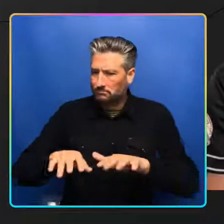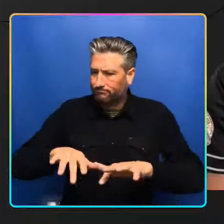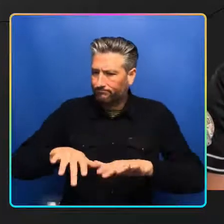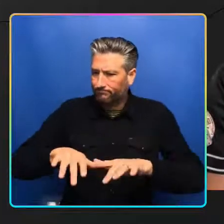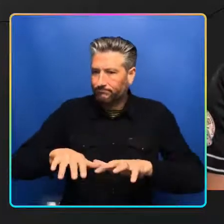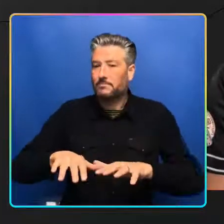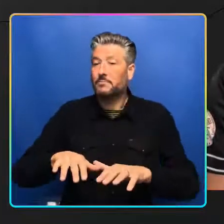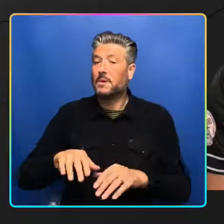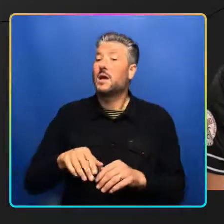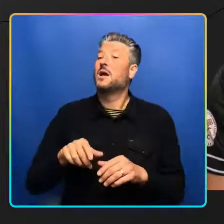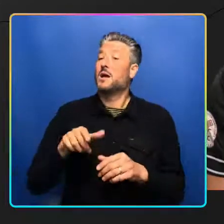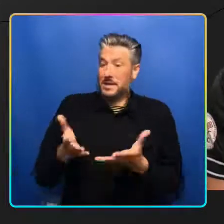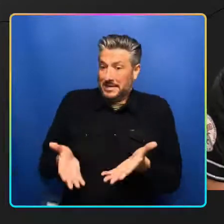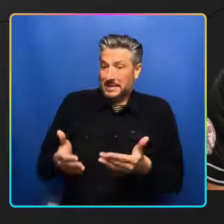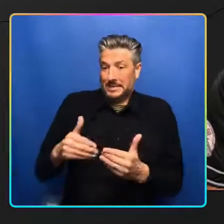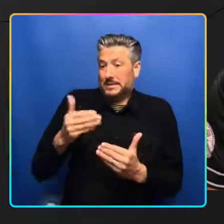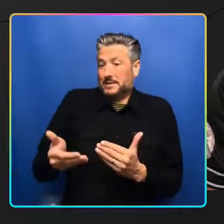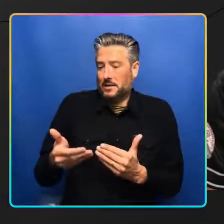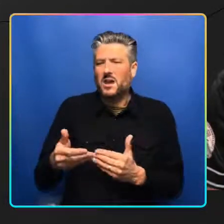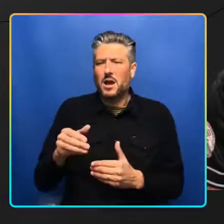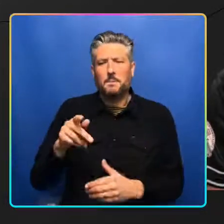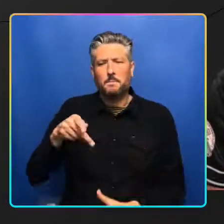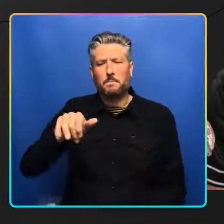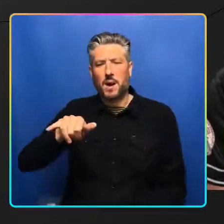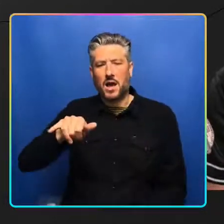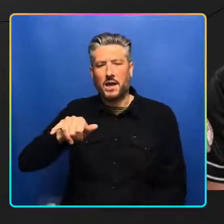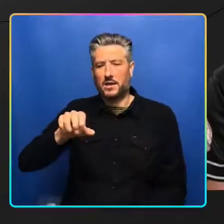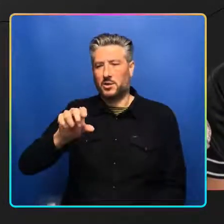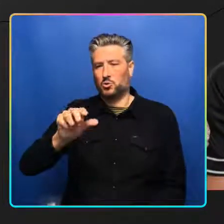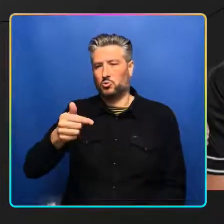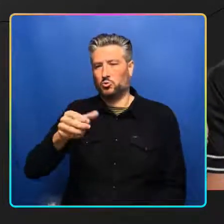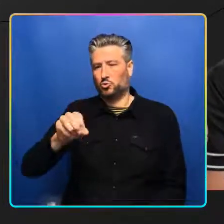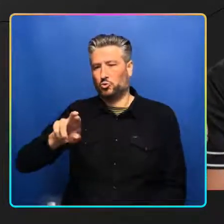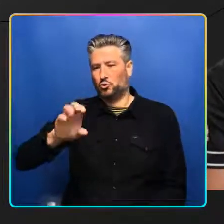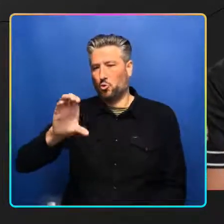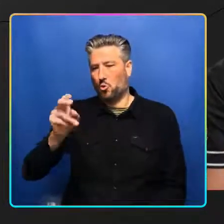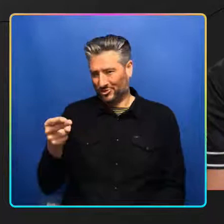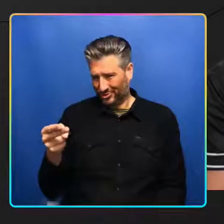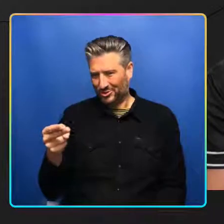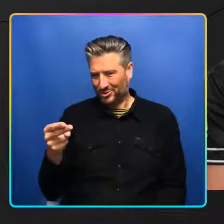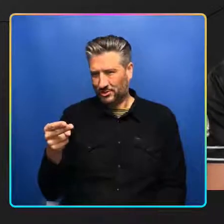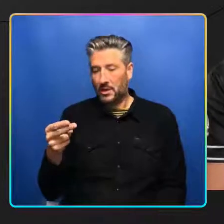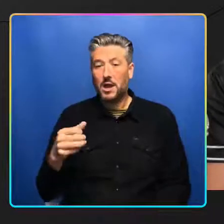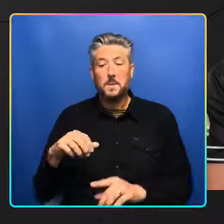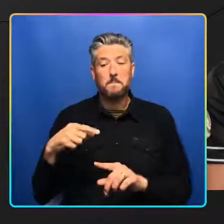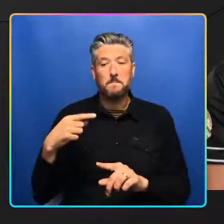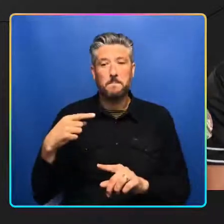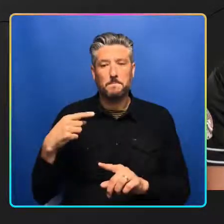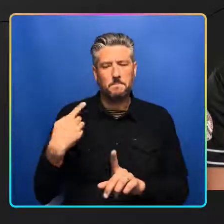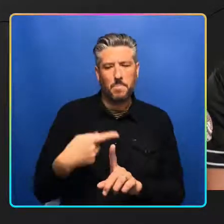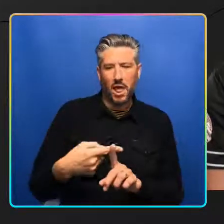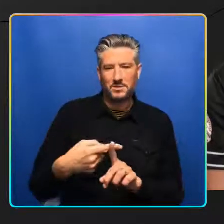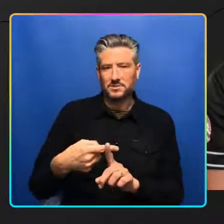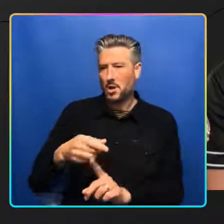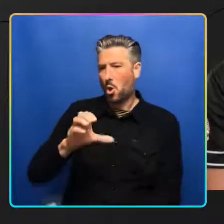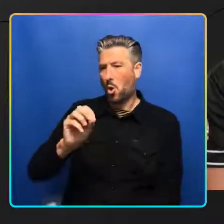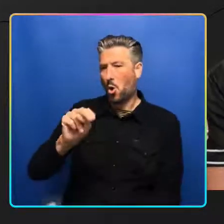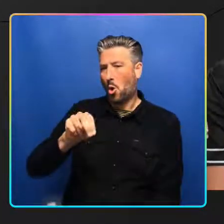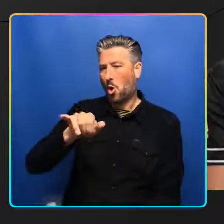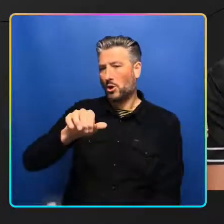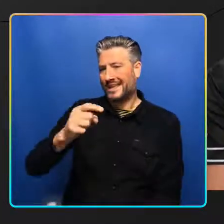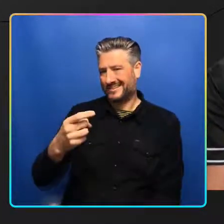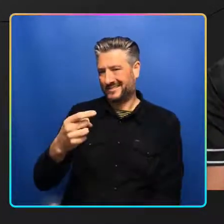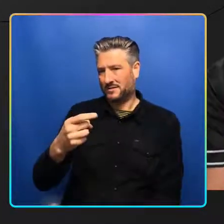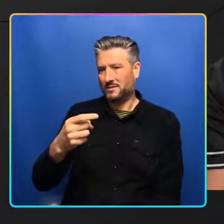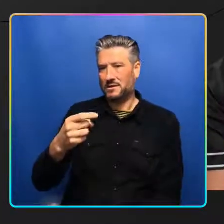profiler, and then the Onyx runtime for web. I didn't know about